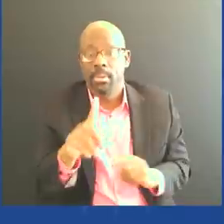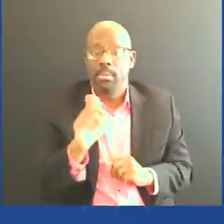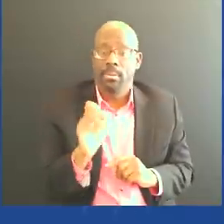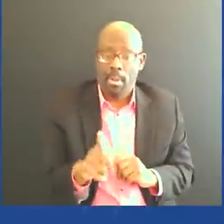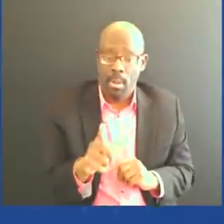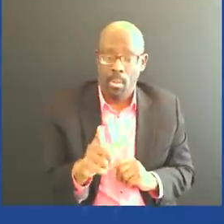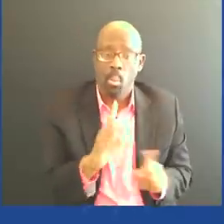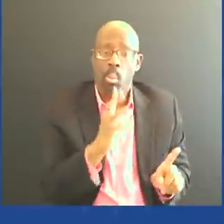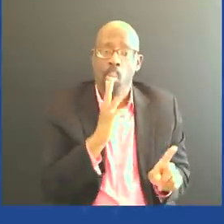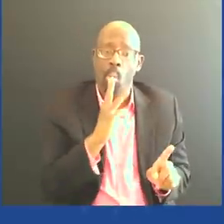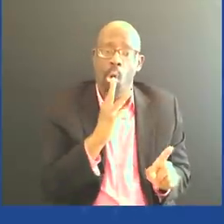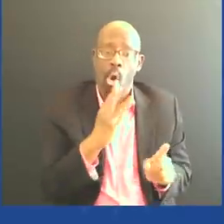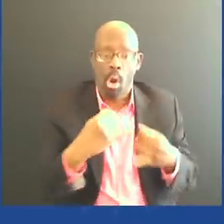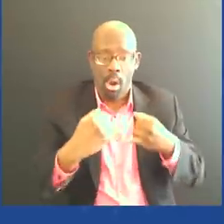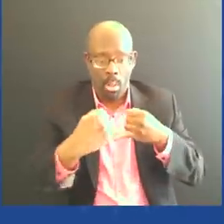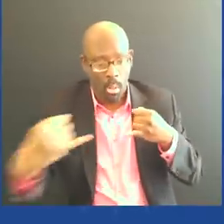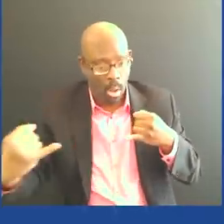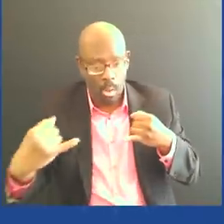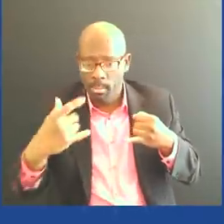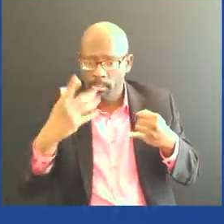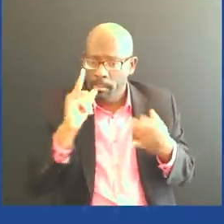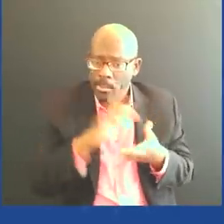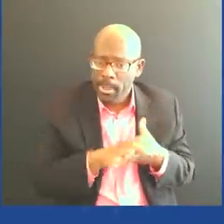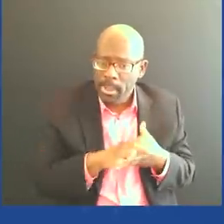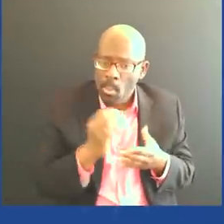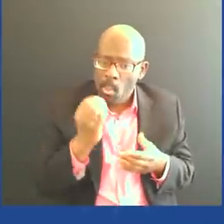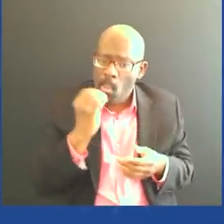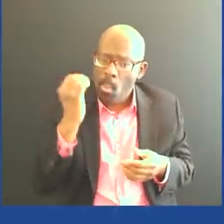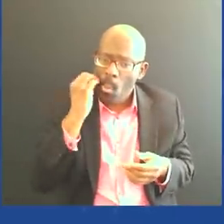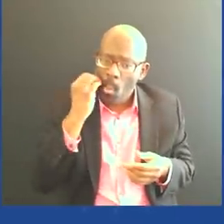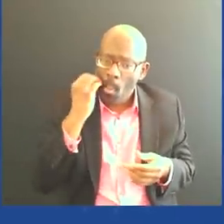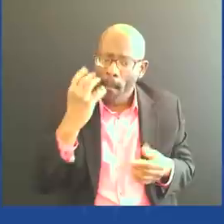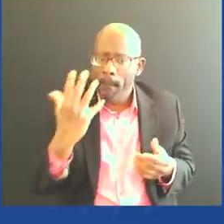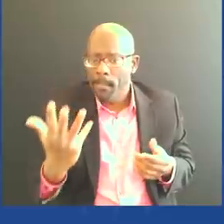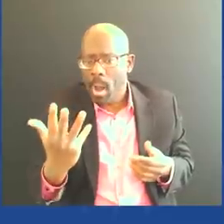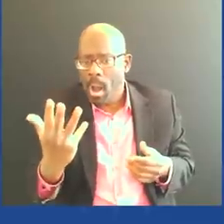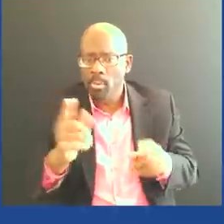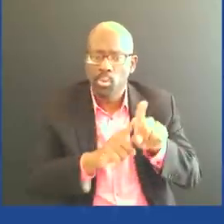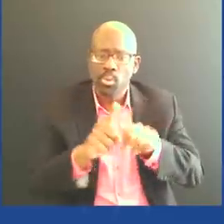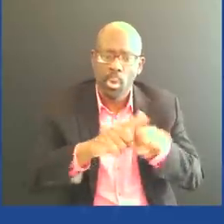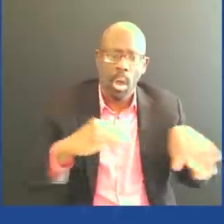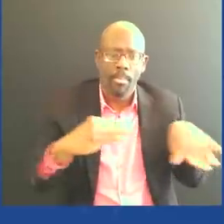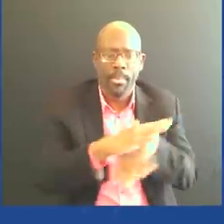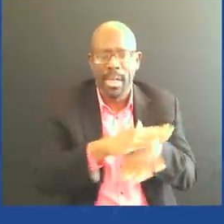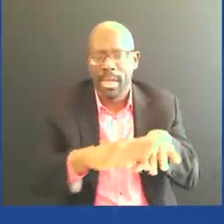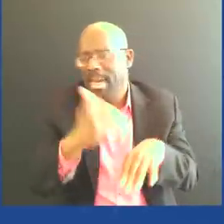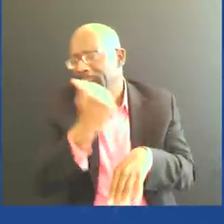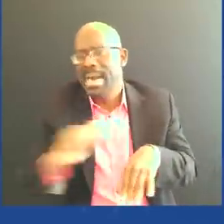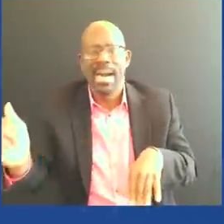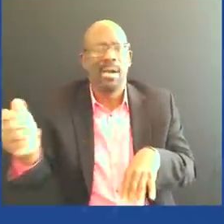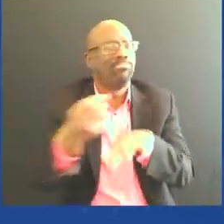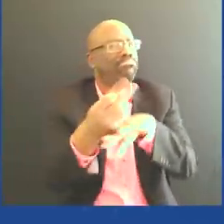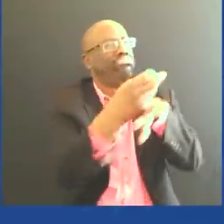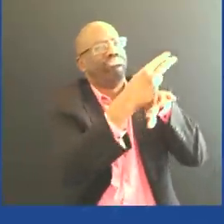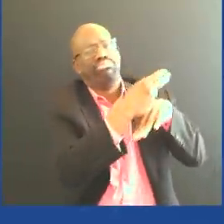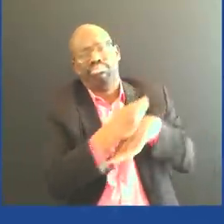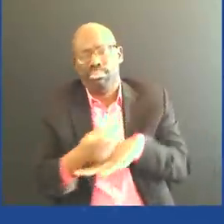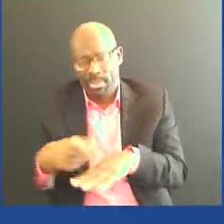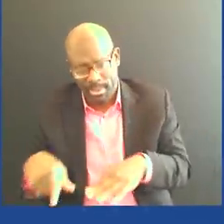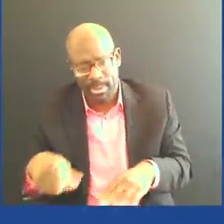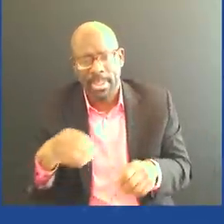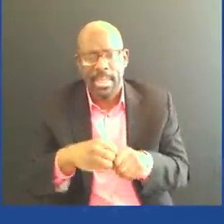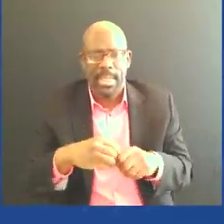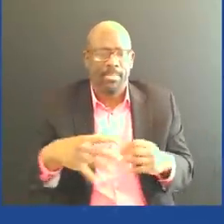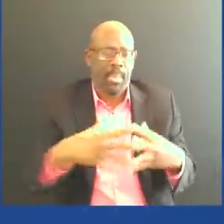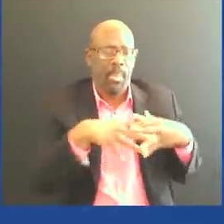to more five-star beaches than any other state coastline in America. And not long ago, we built more cars in Delaware per capita than any other